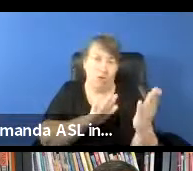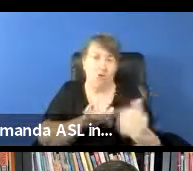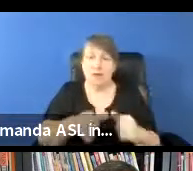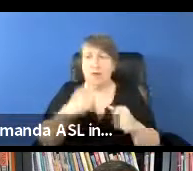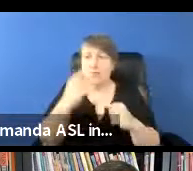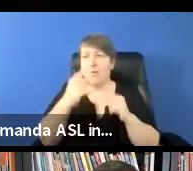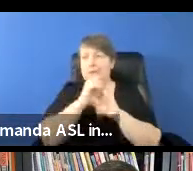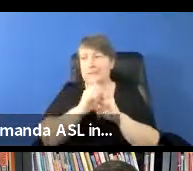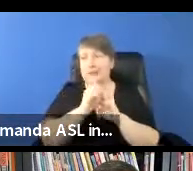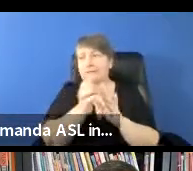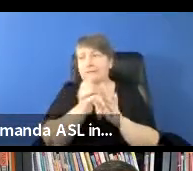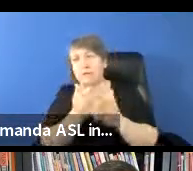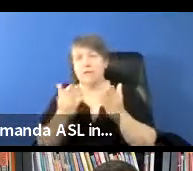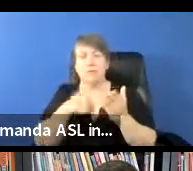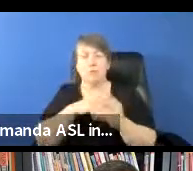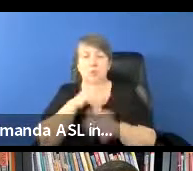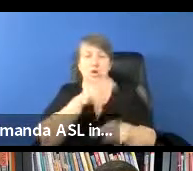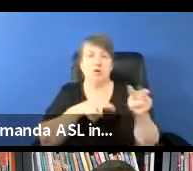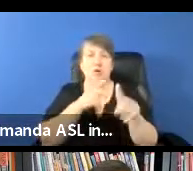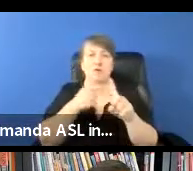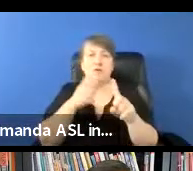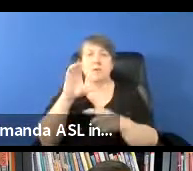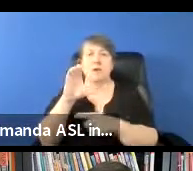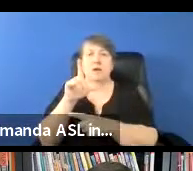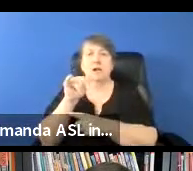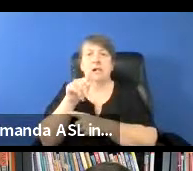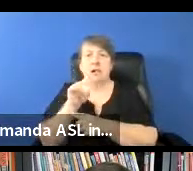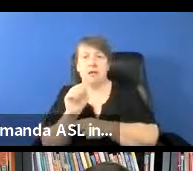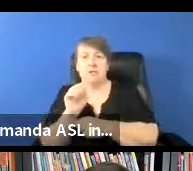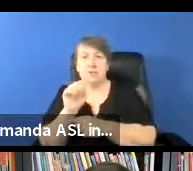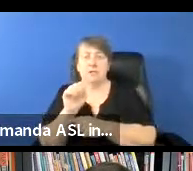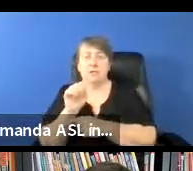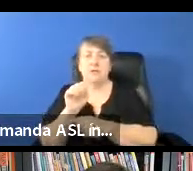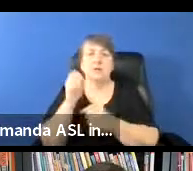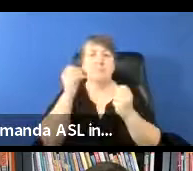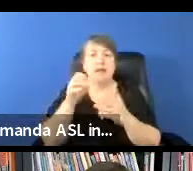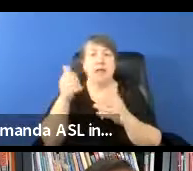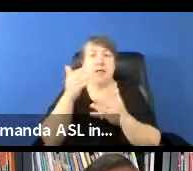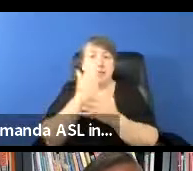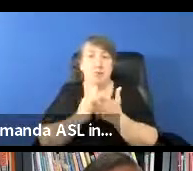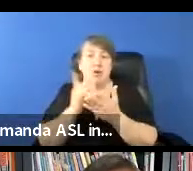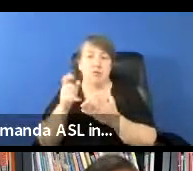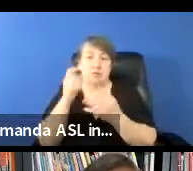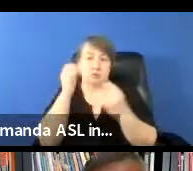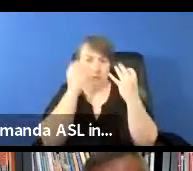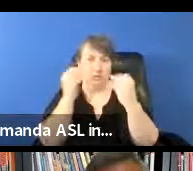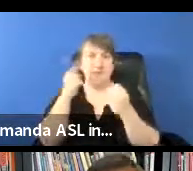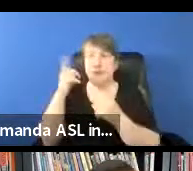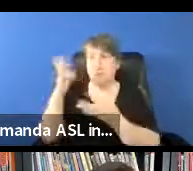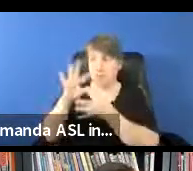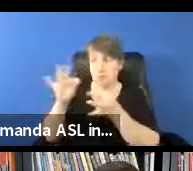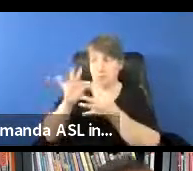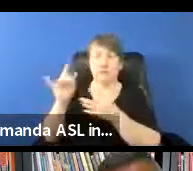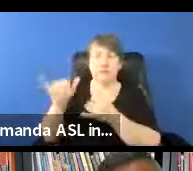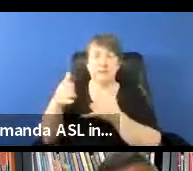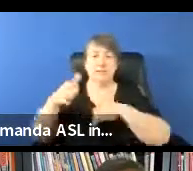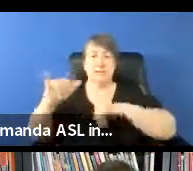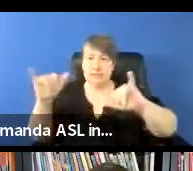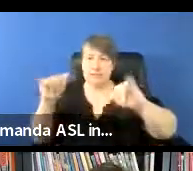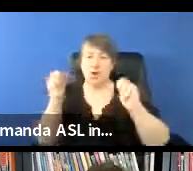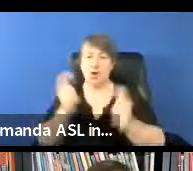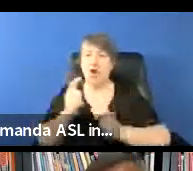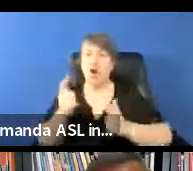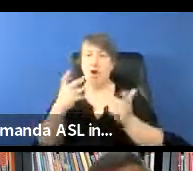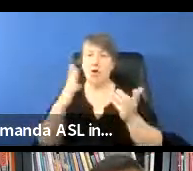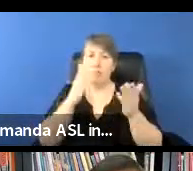some things we're looking at from a climate perspective. There are many other factors that need to be considered, and I believe the ones you mentioned are still all up for